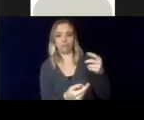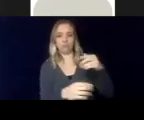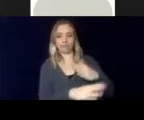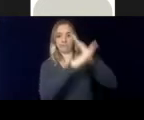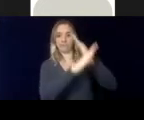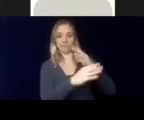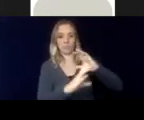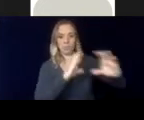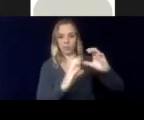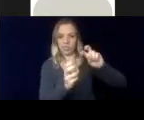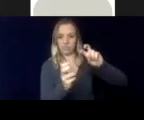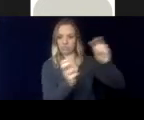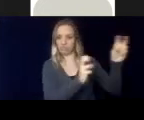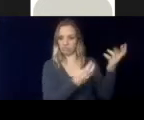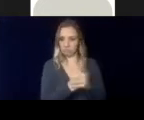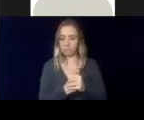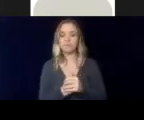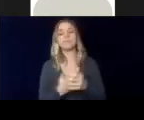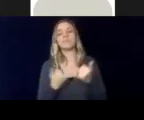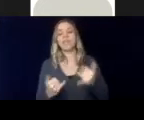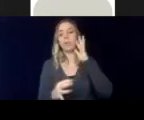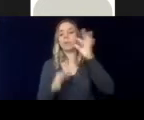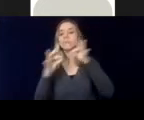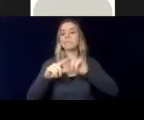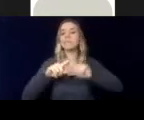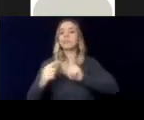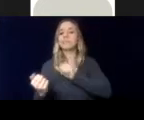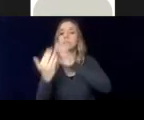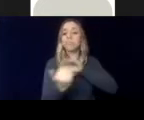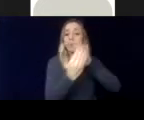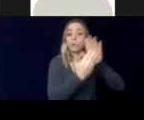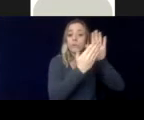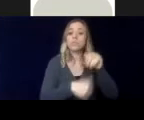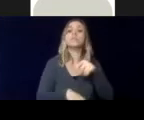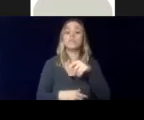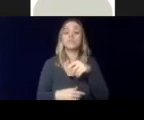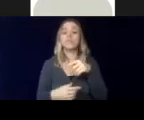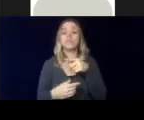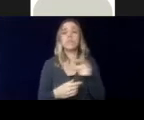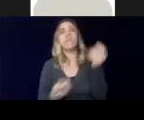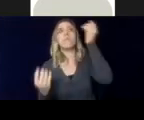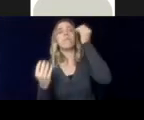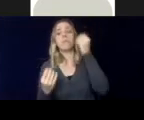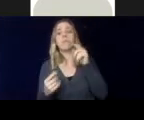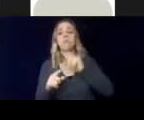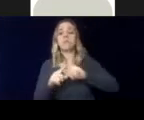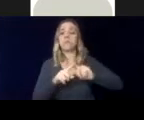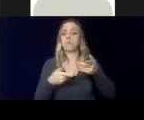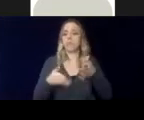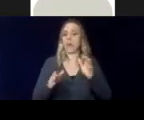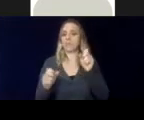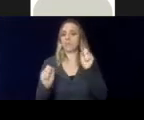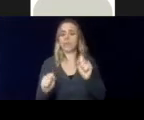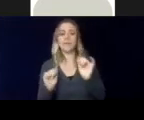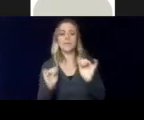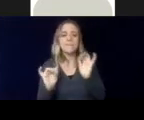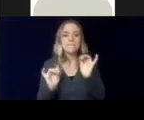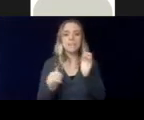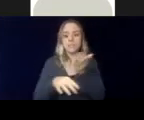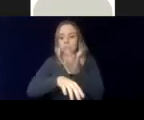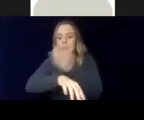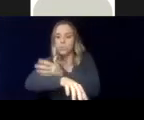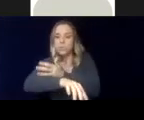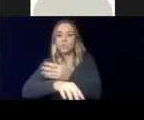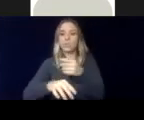about these strategies and think about ways we can disrupt what we have done in the past and think about new